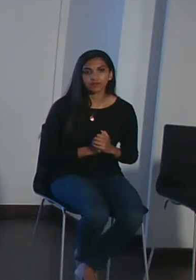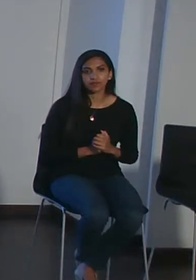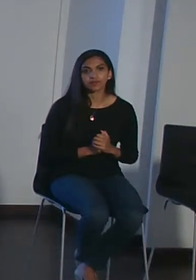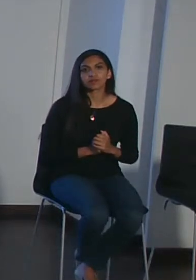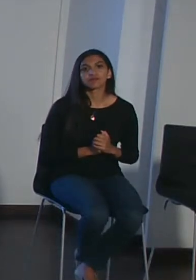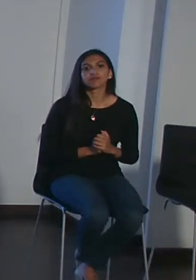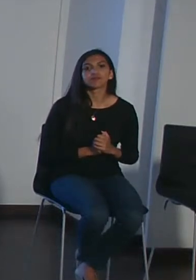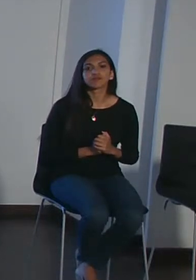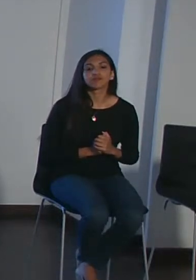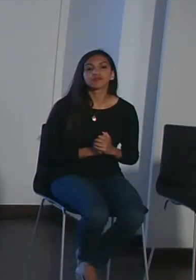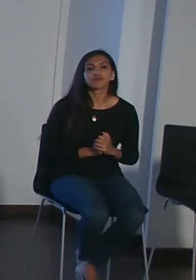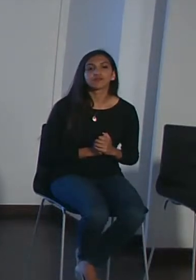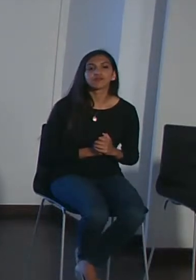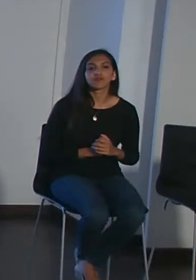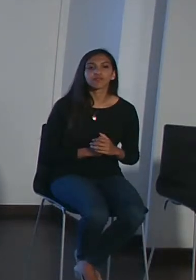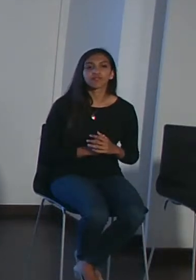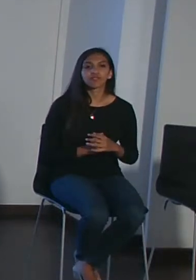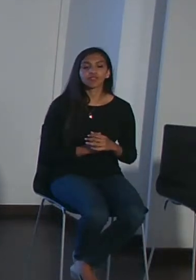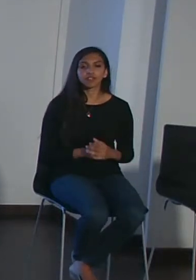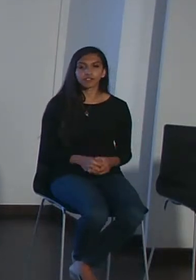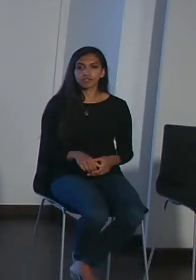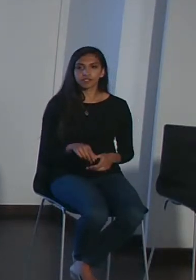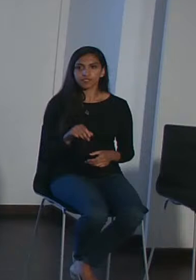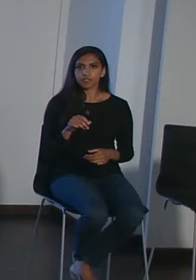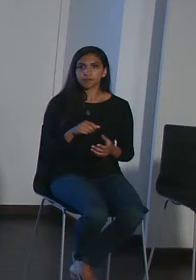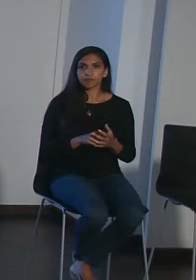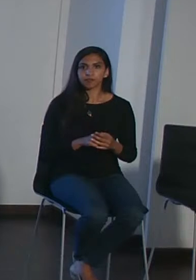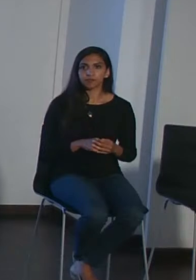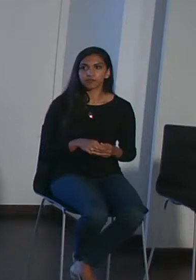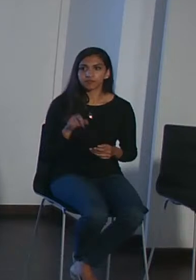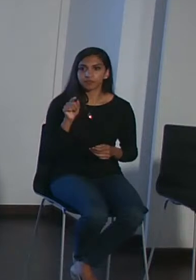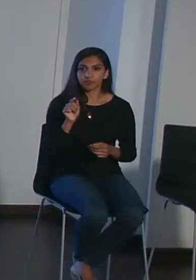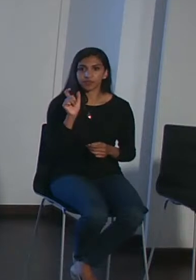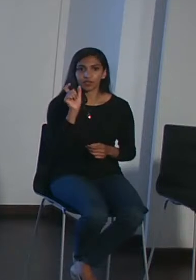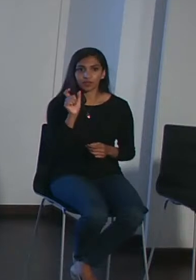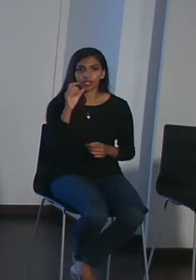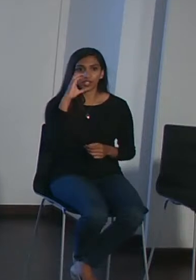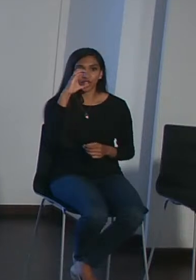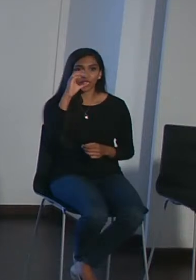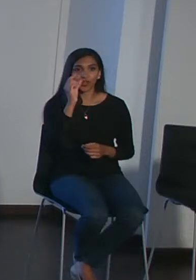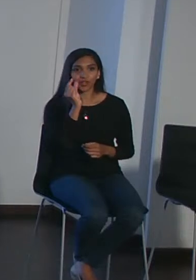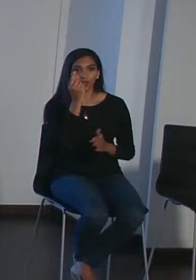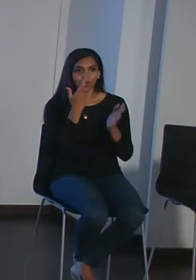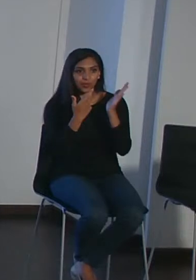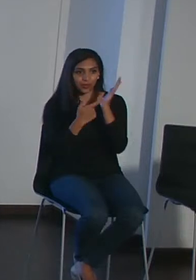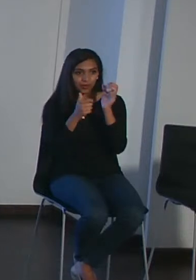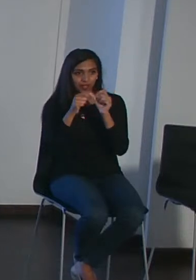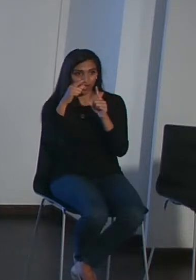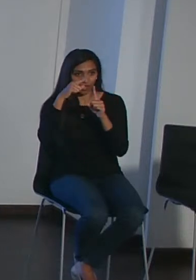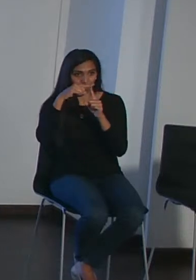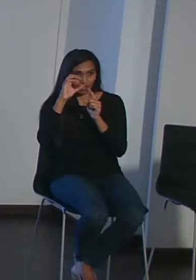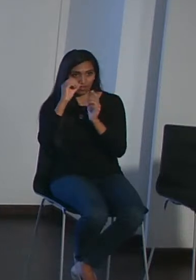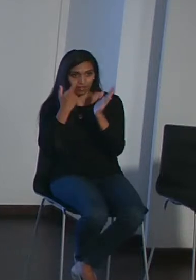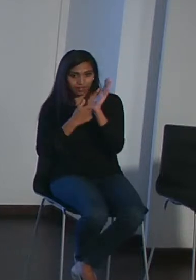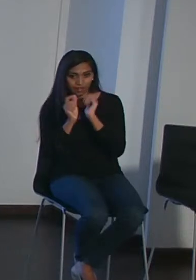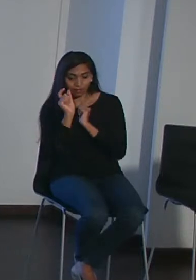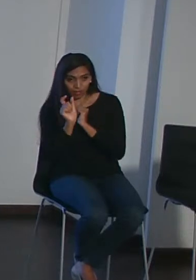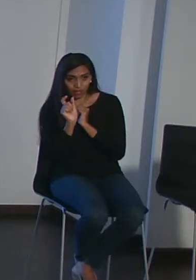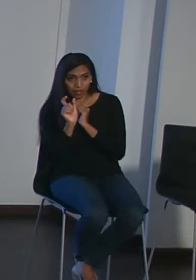it's, I mean, not just audiences. My parents want to know what curation is.